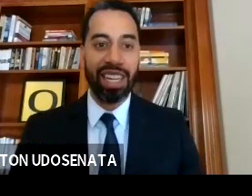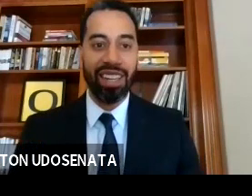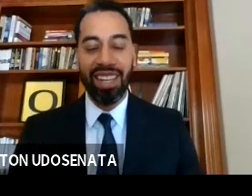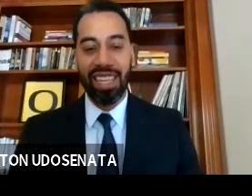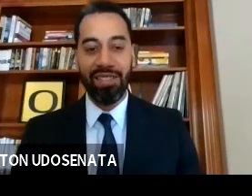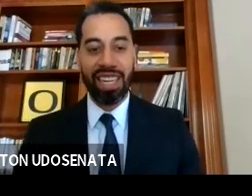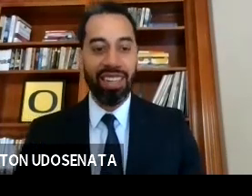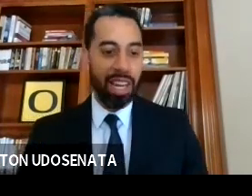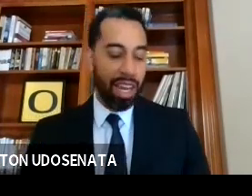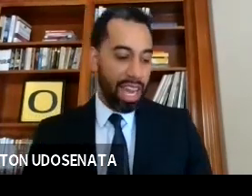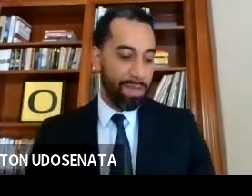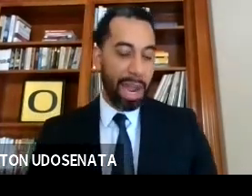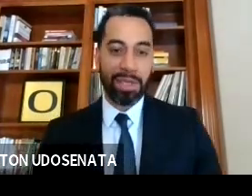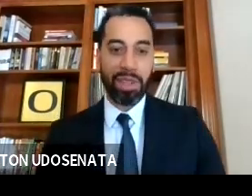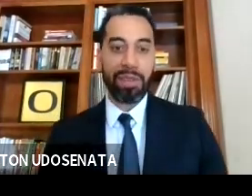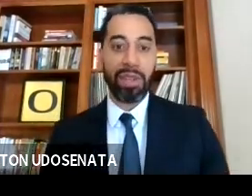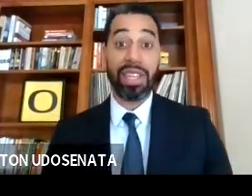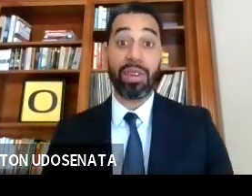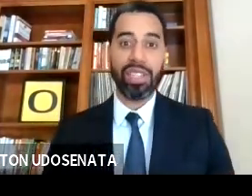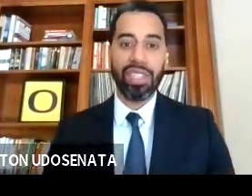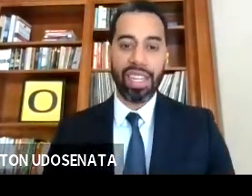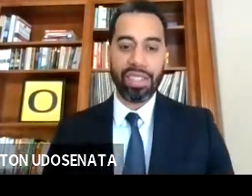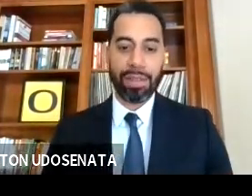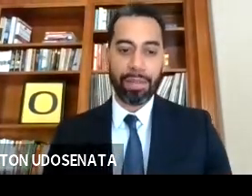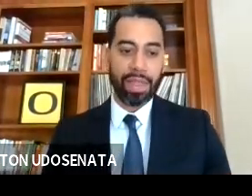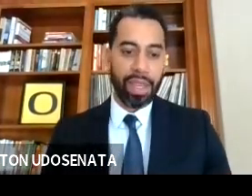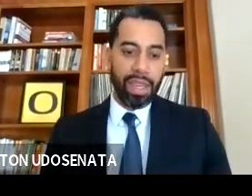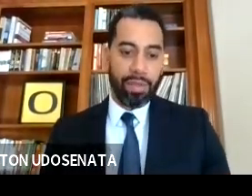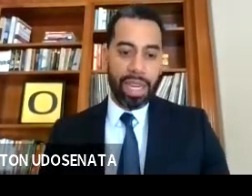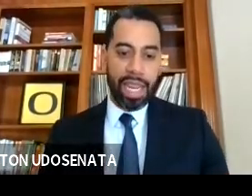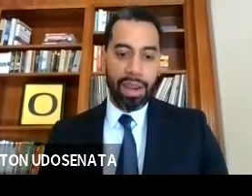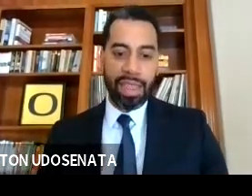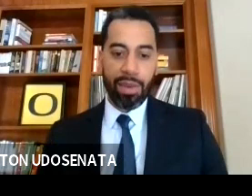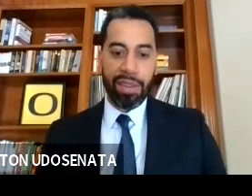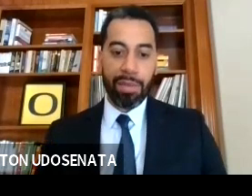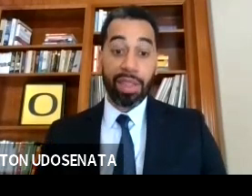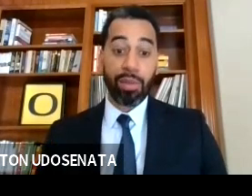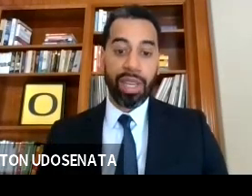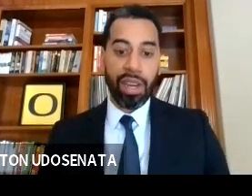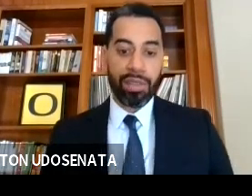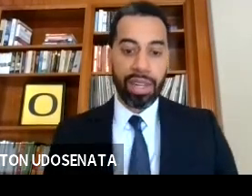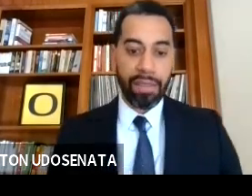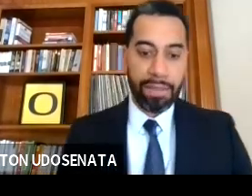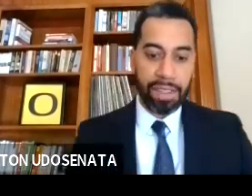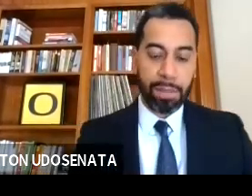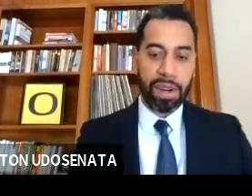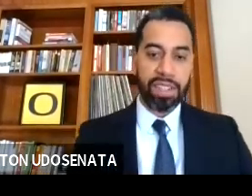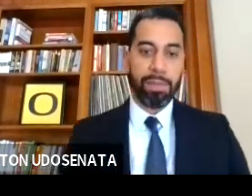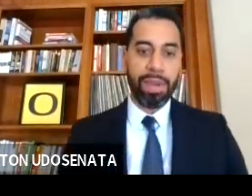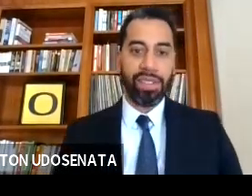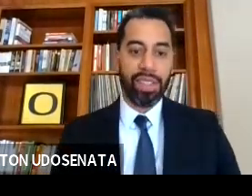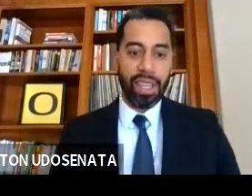hybrid learning evening, an opportunity for you to get your questions answered. Right now, I think we have about